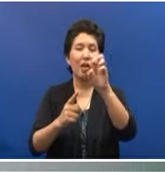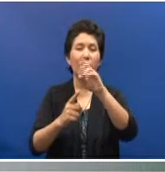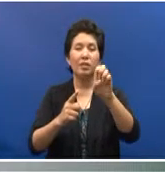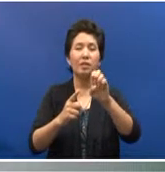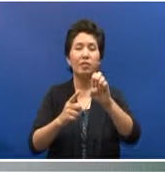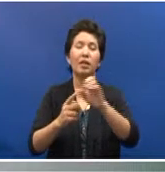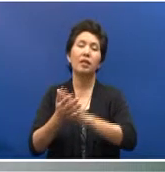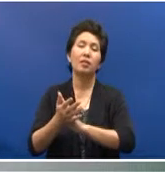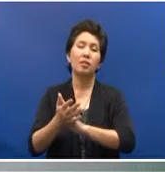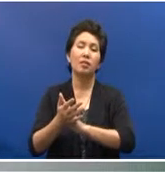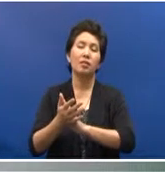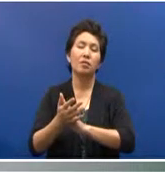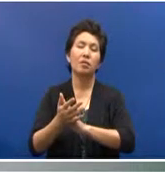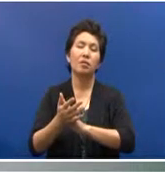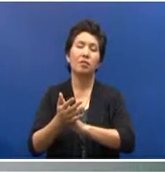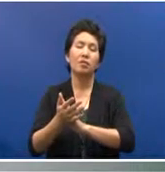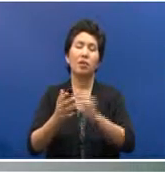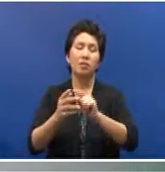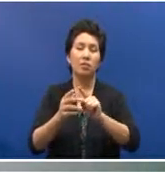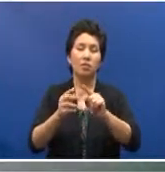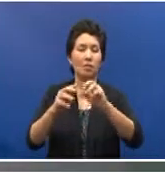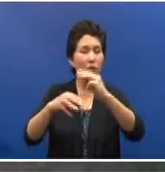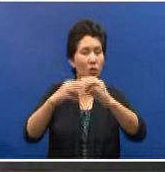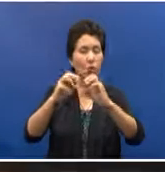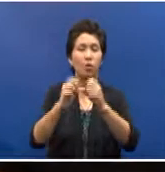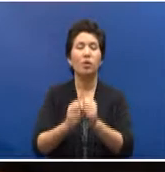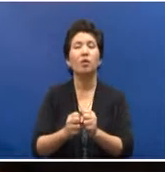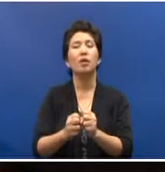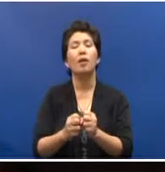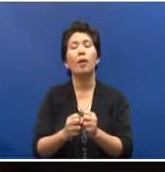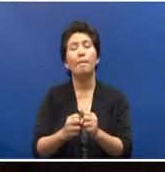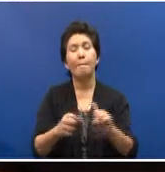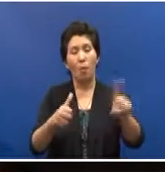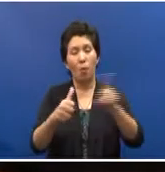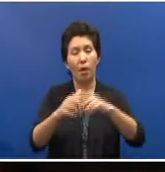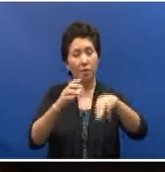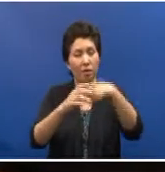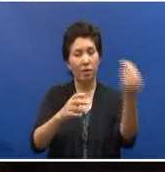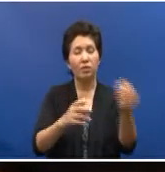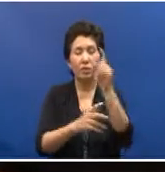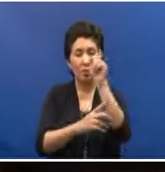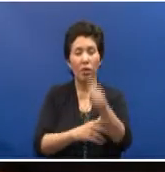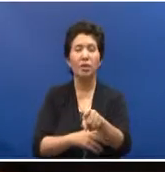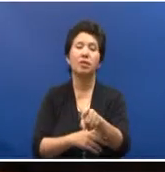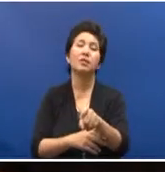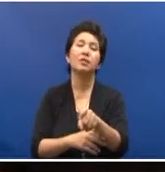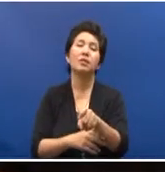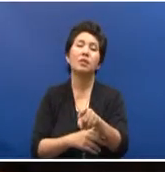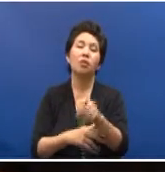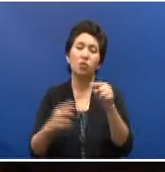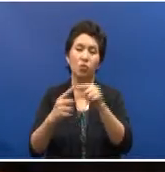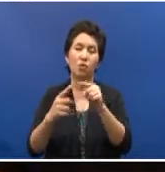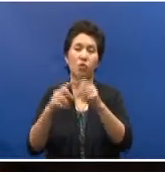services that circulate in society. Okay, goods, one produced or acquired, have to be distributed